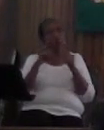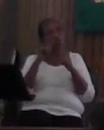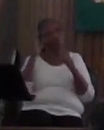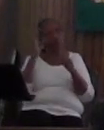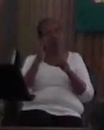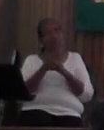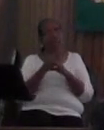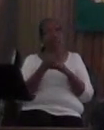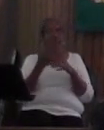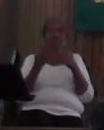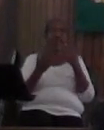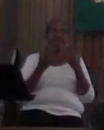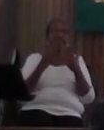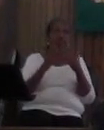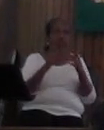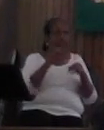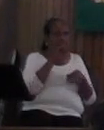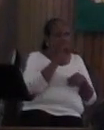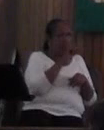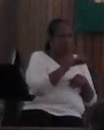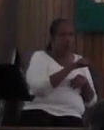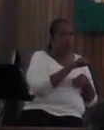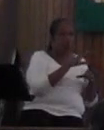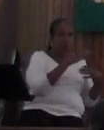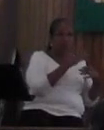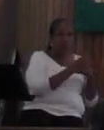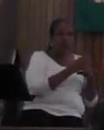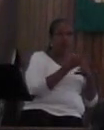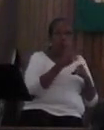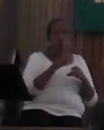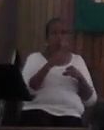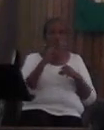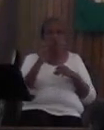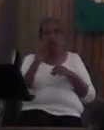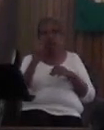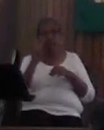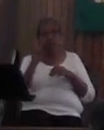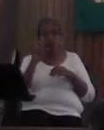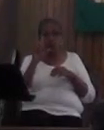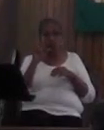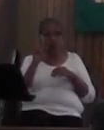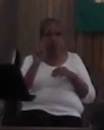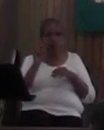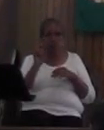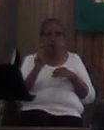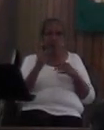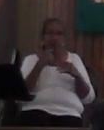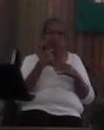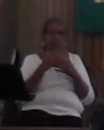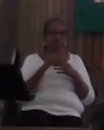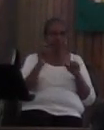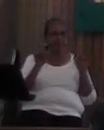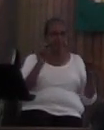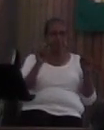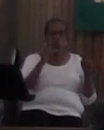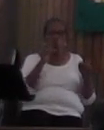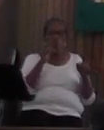and evolution is, who determines truth? Who determines